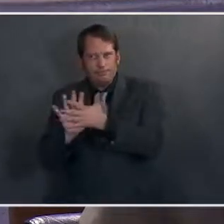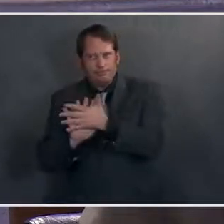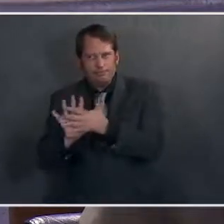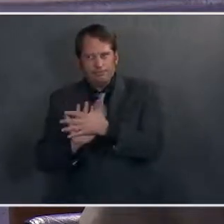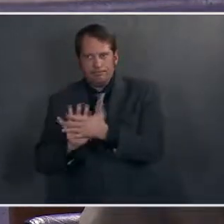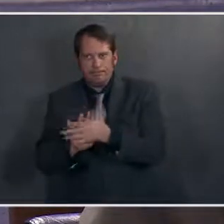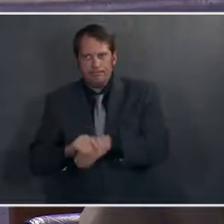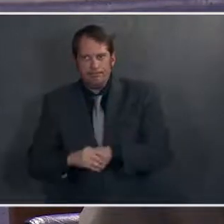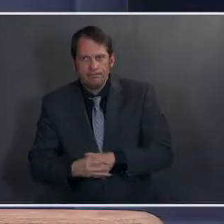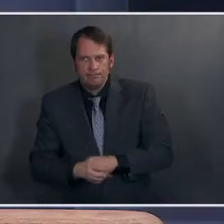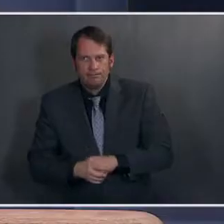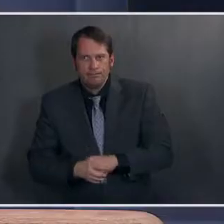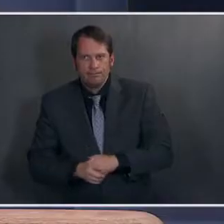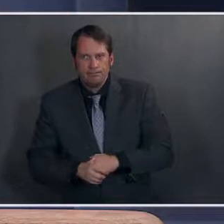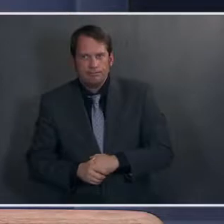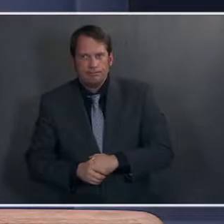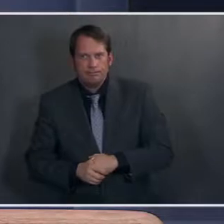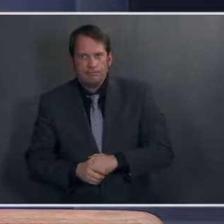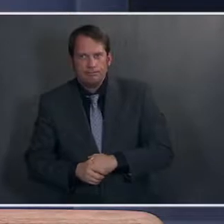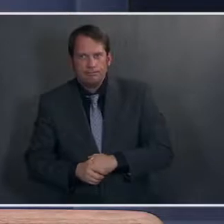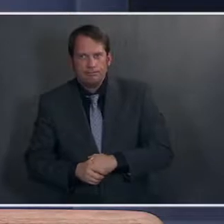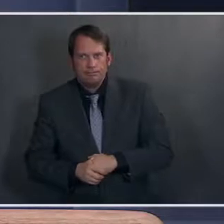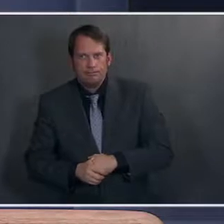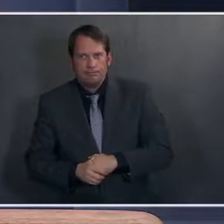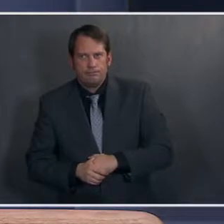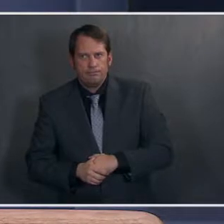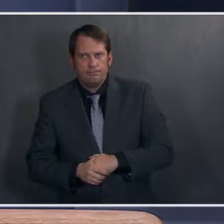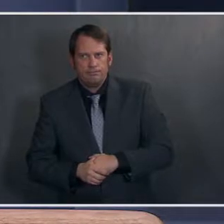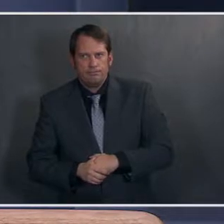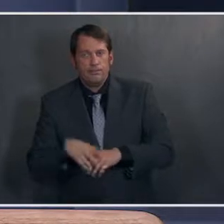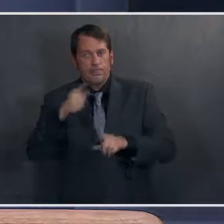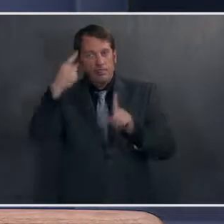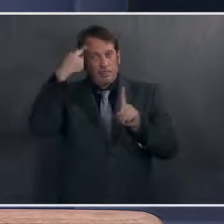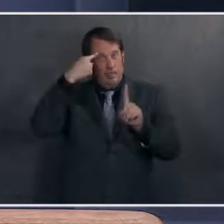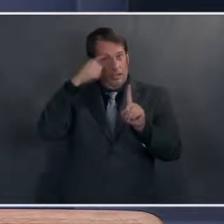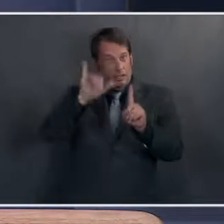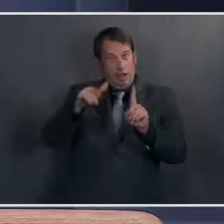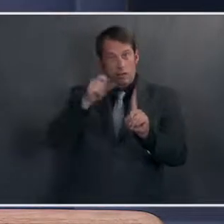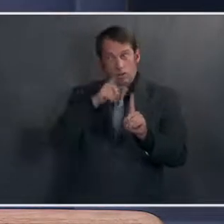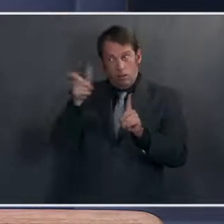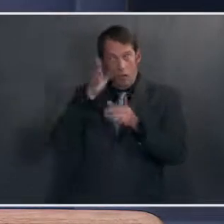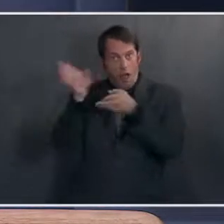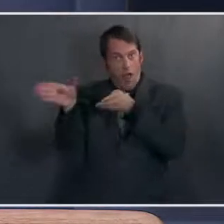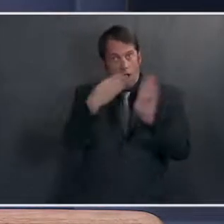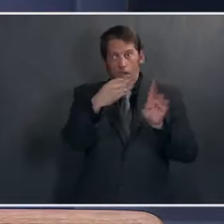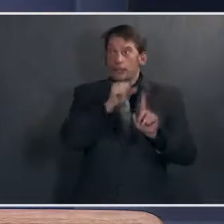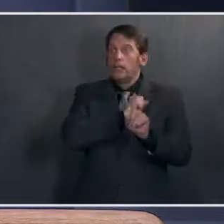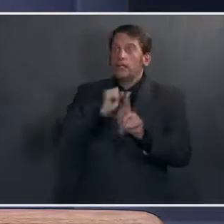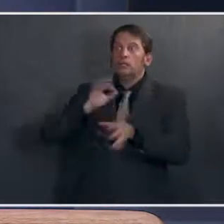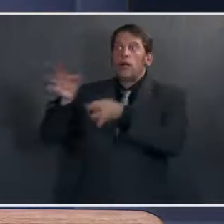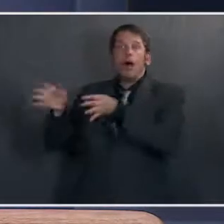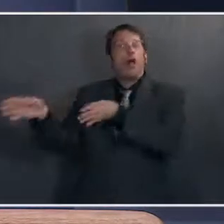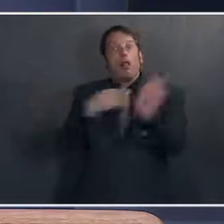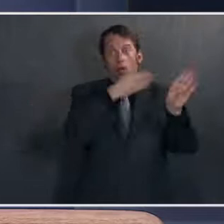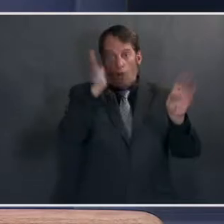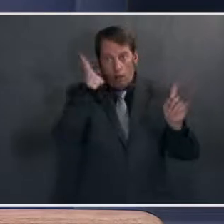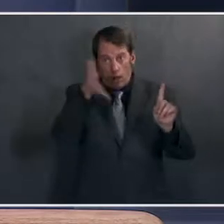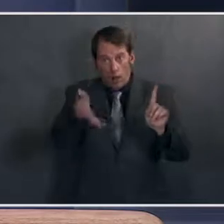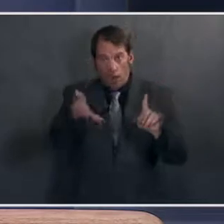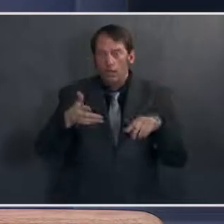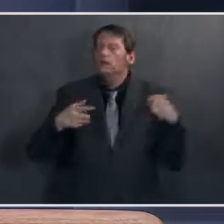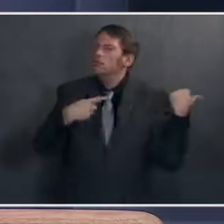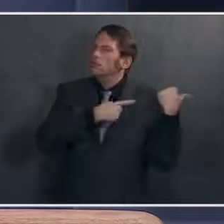his momentum? I think the president has been clear. There's an urgency to delivering relief to the American people,